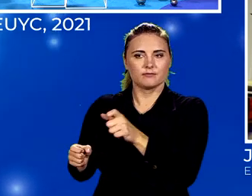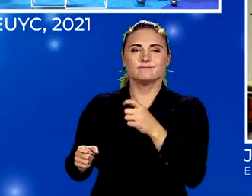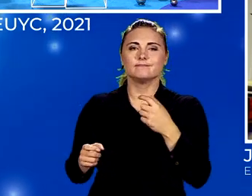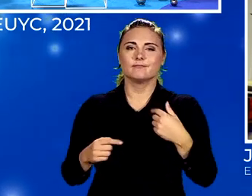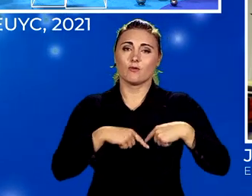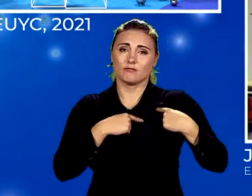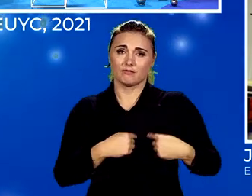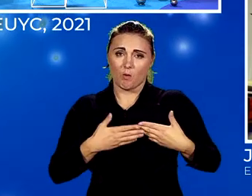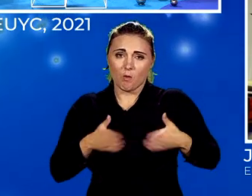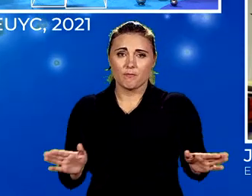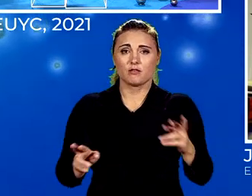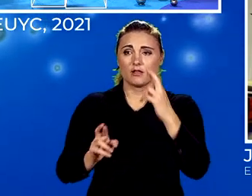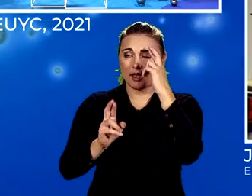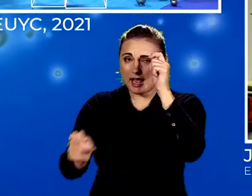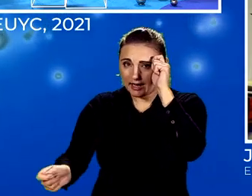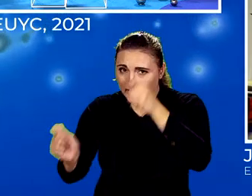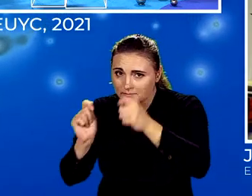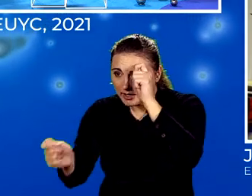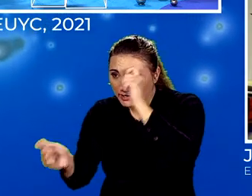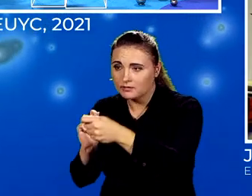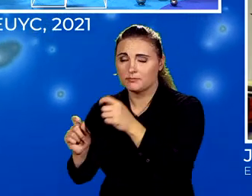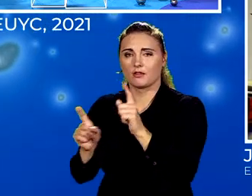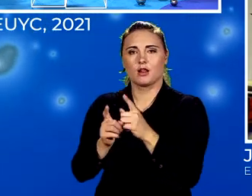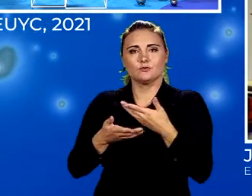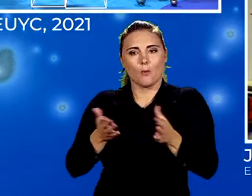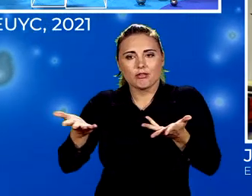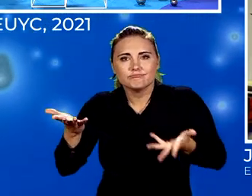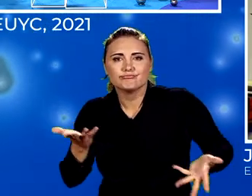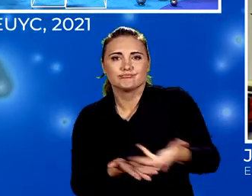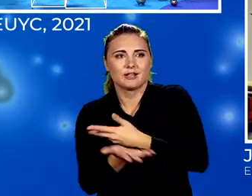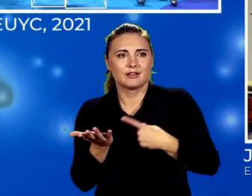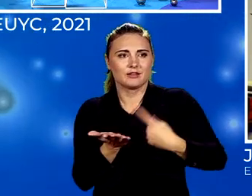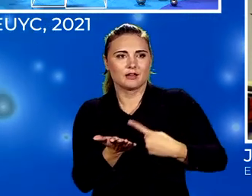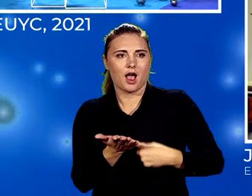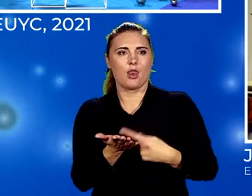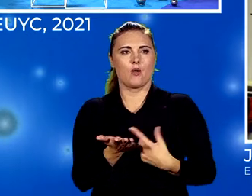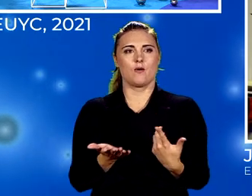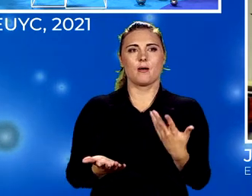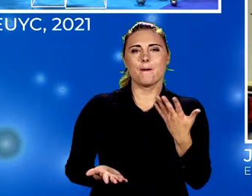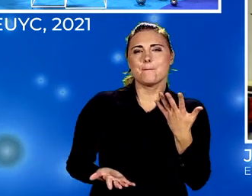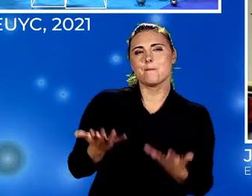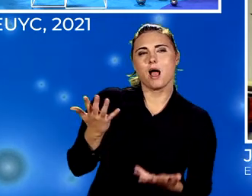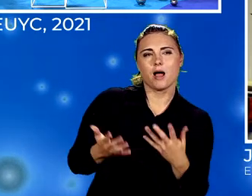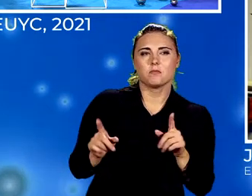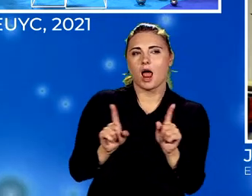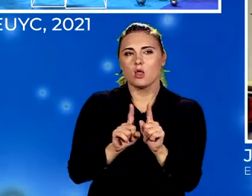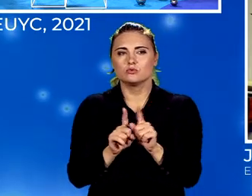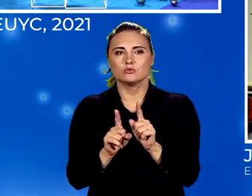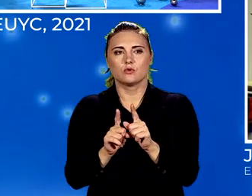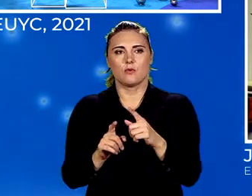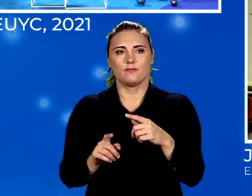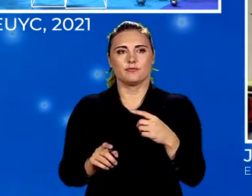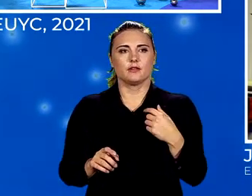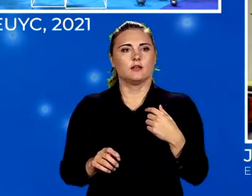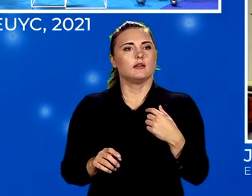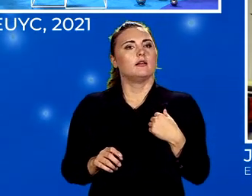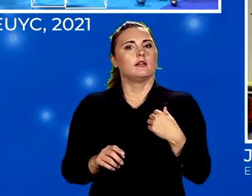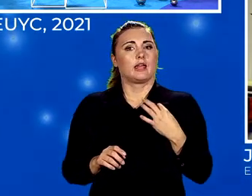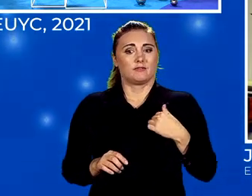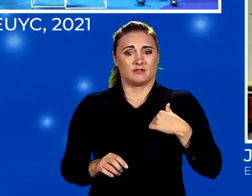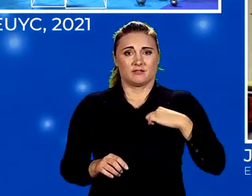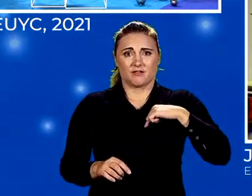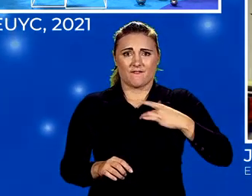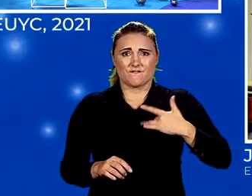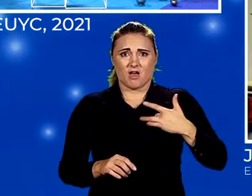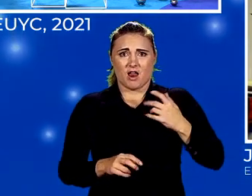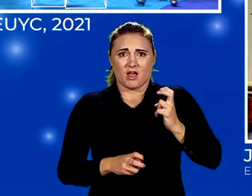the challenges that youth are facing. And even though it may be hard to swallow sometimes, and it is, I